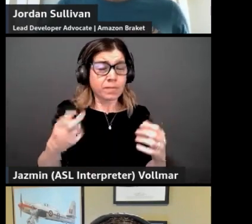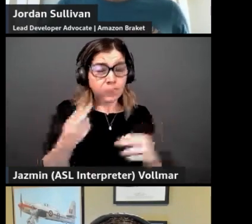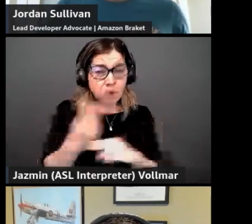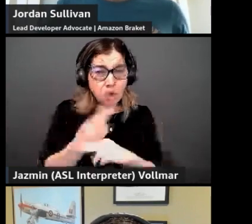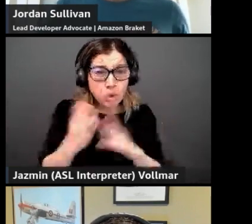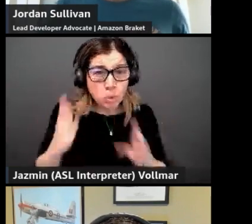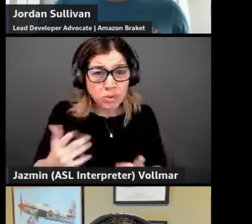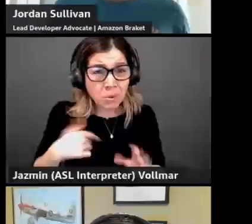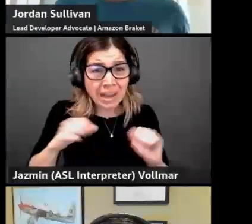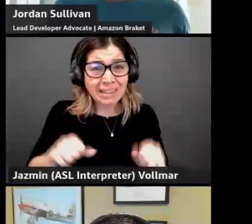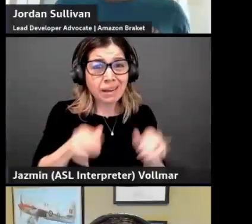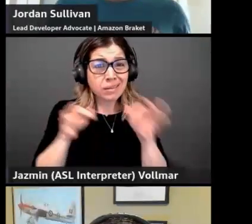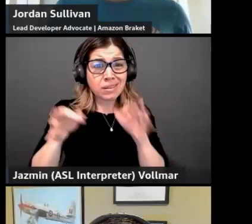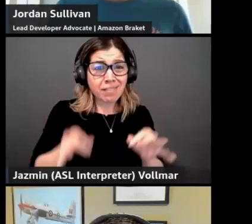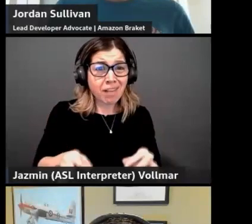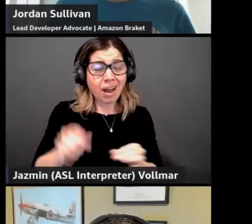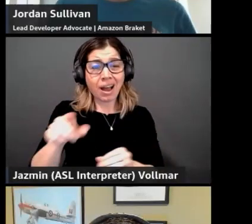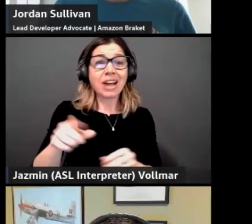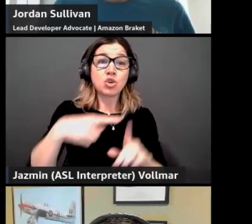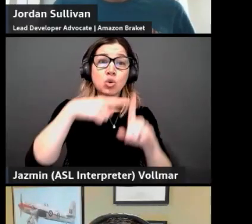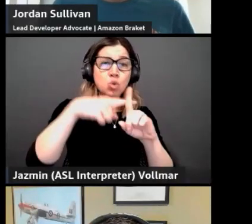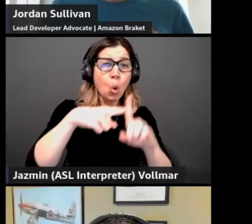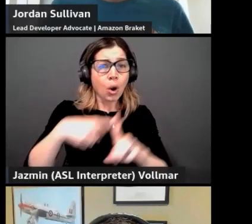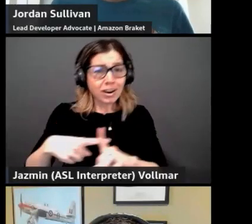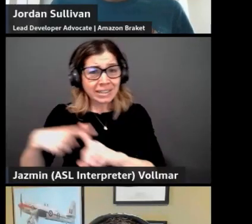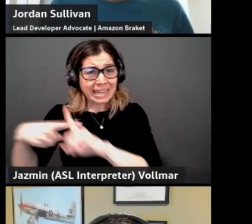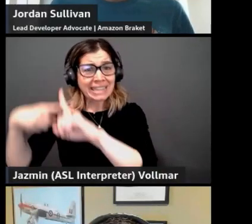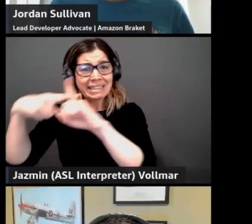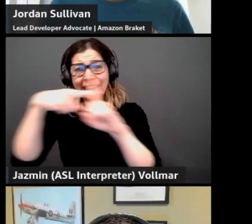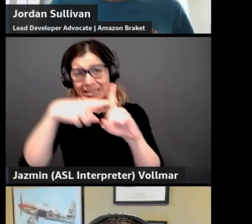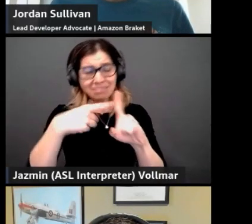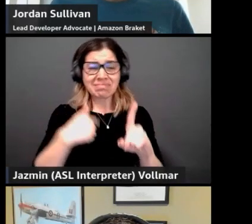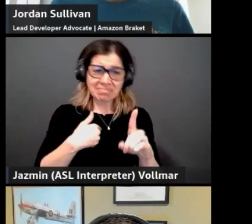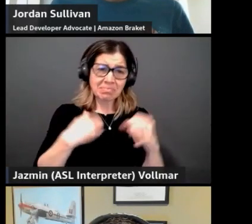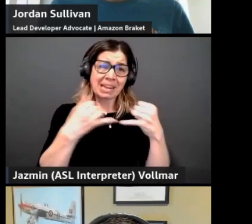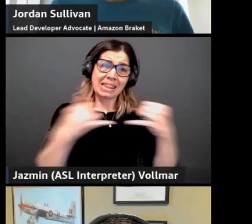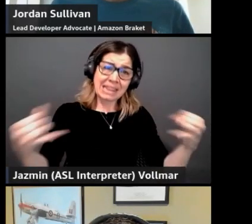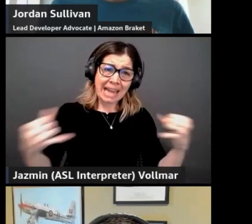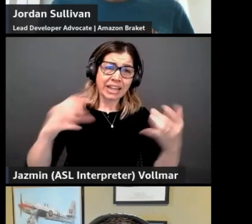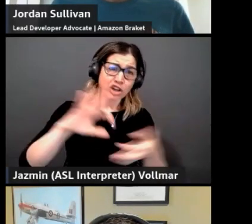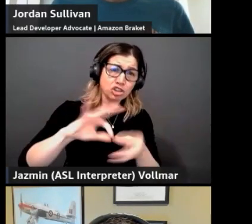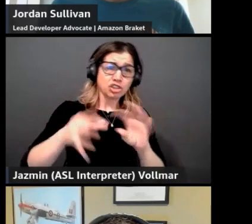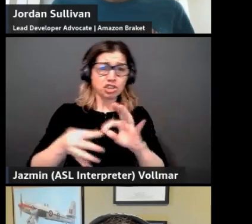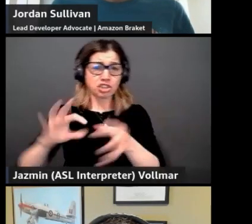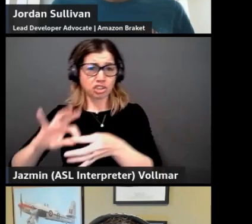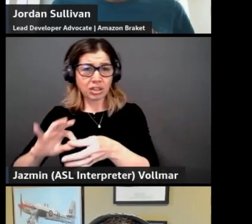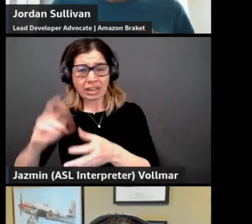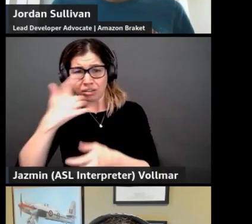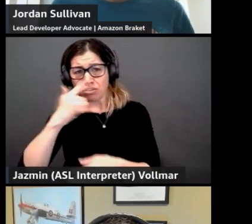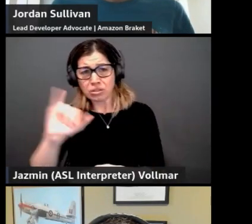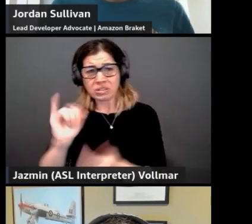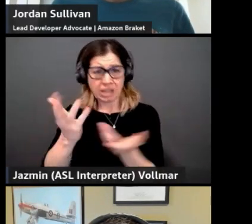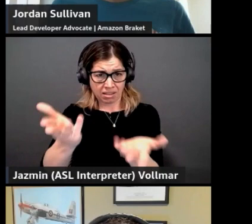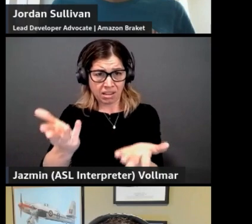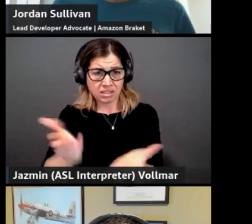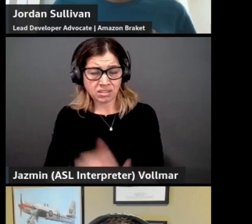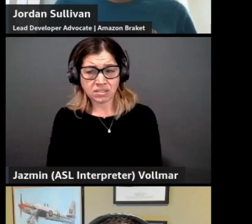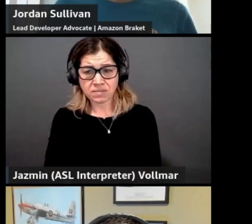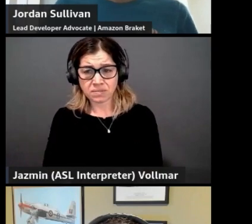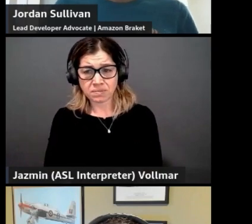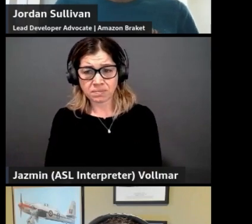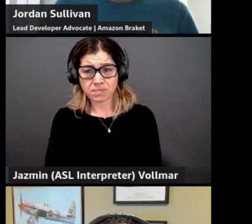say here, coordinates, I'm doing a linear chain, and it looks something like this, just a